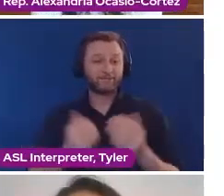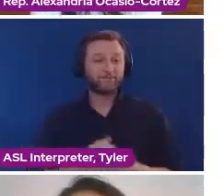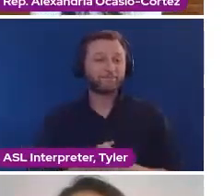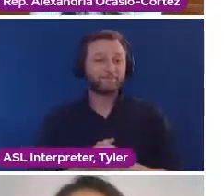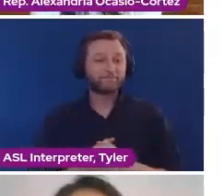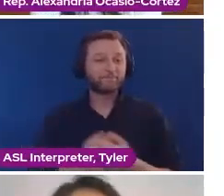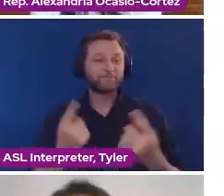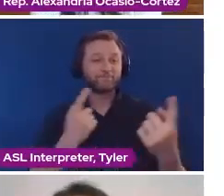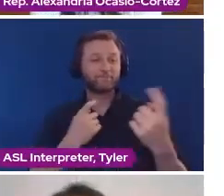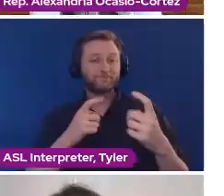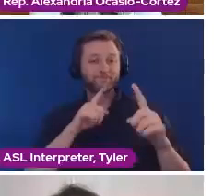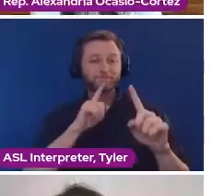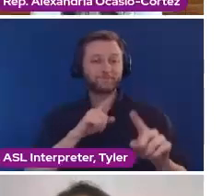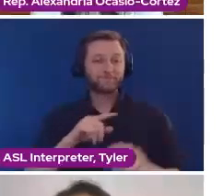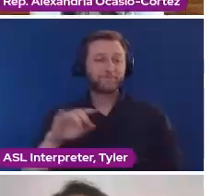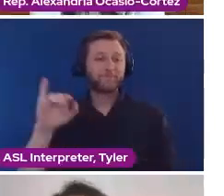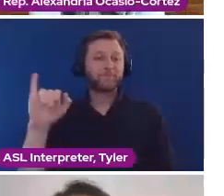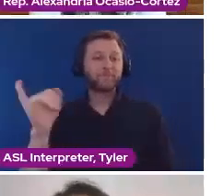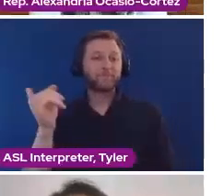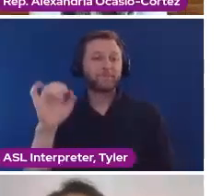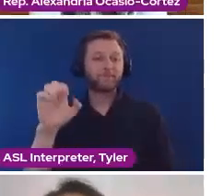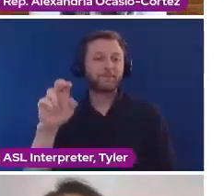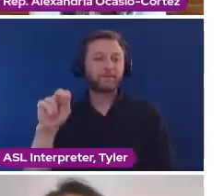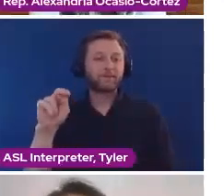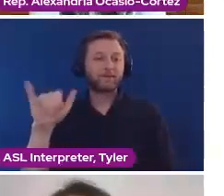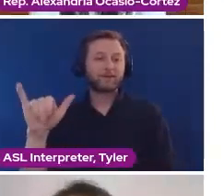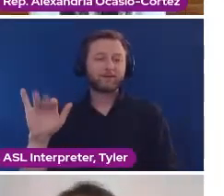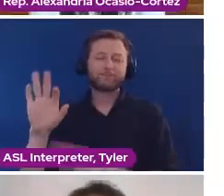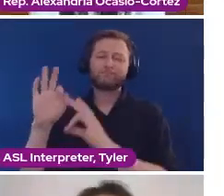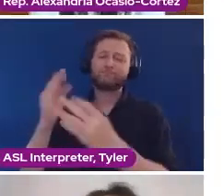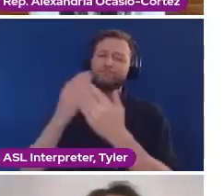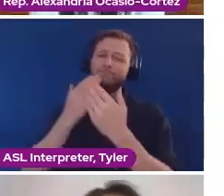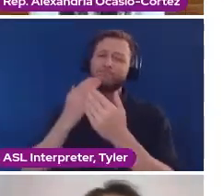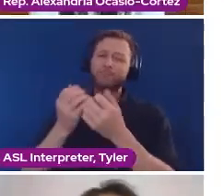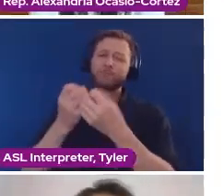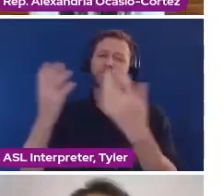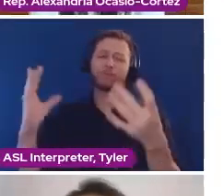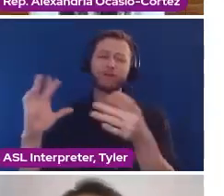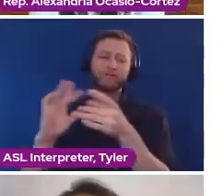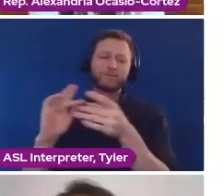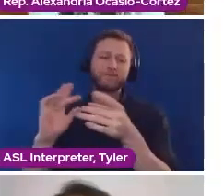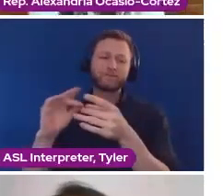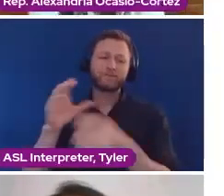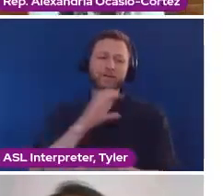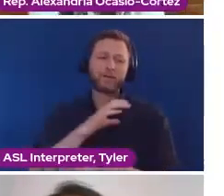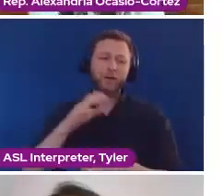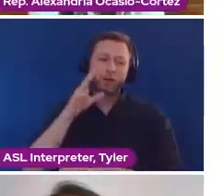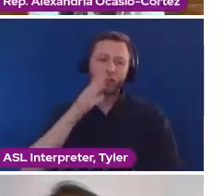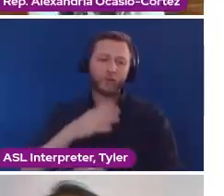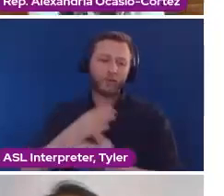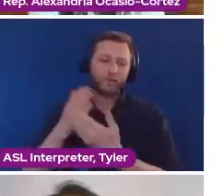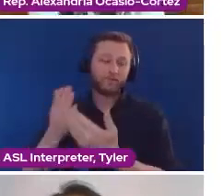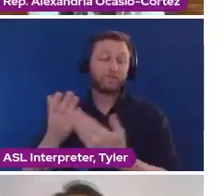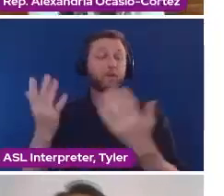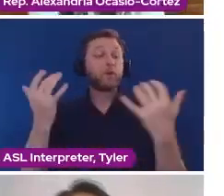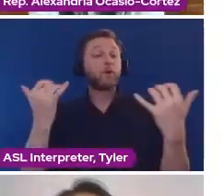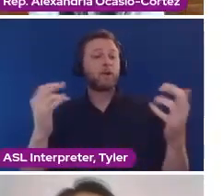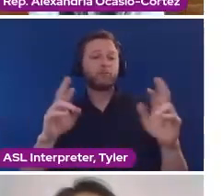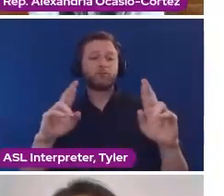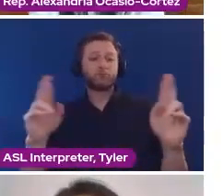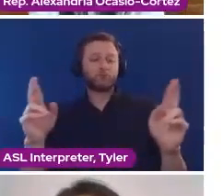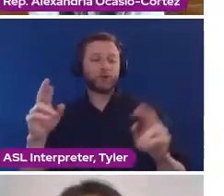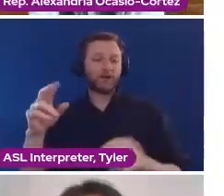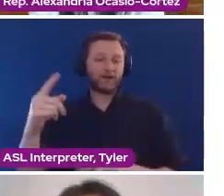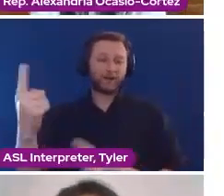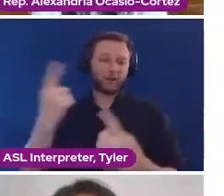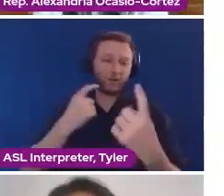Great. Thank you so much for your remarks, Congresswoman. As you said, we're now going to move into the question and answer portion of our town hall.